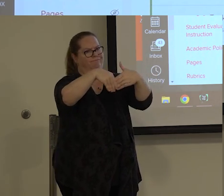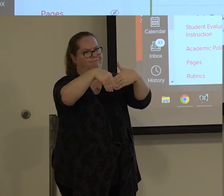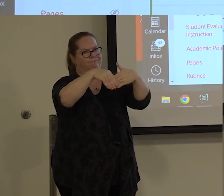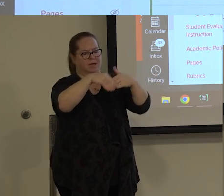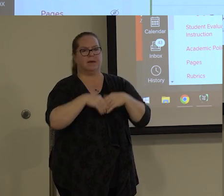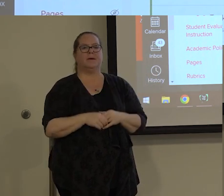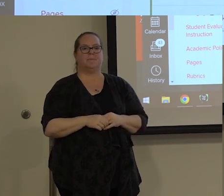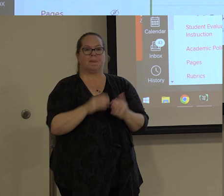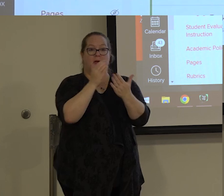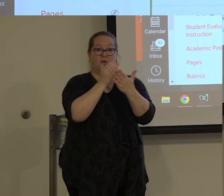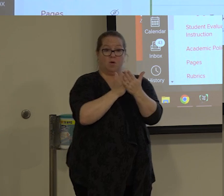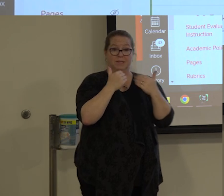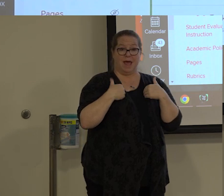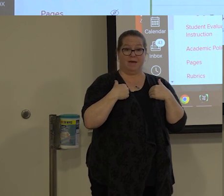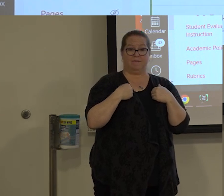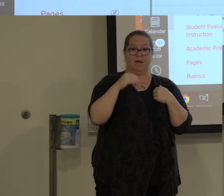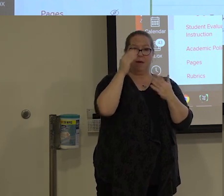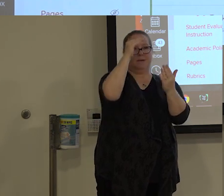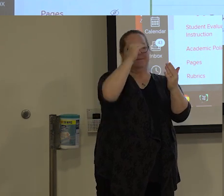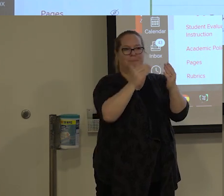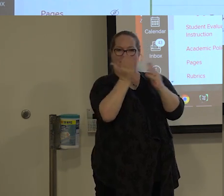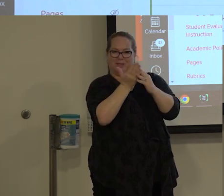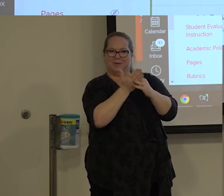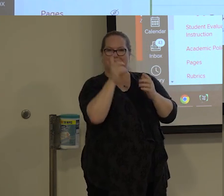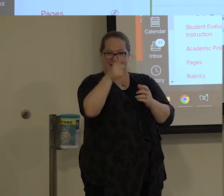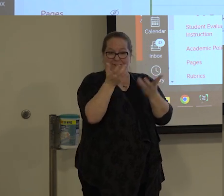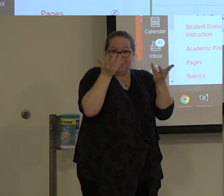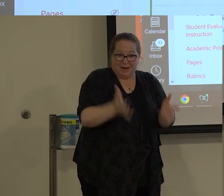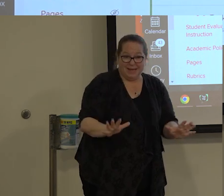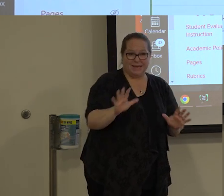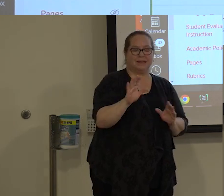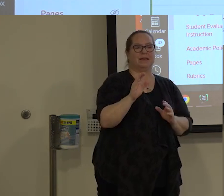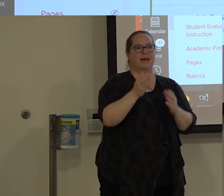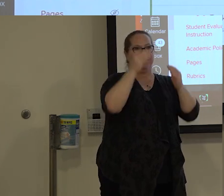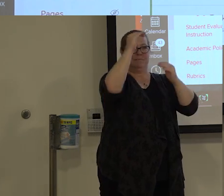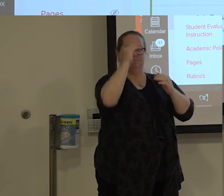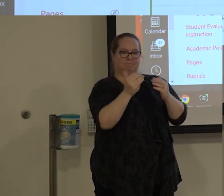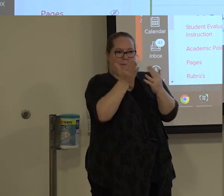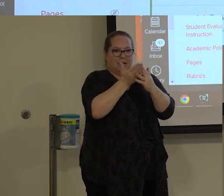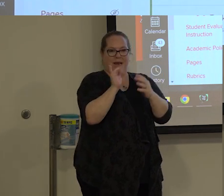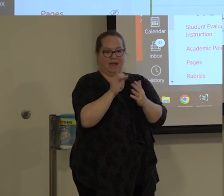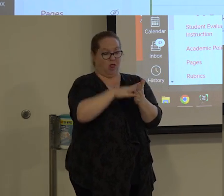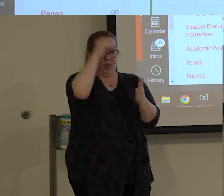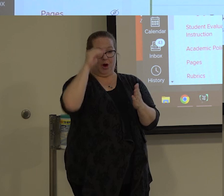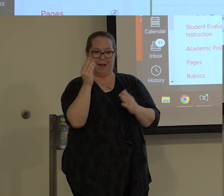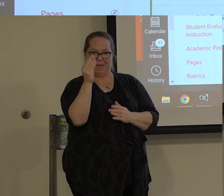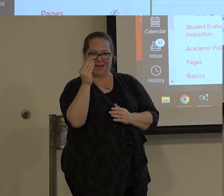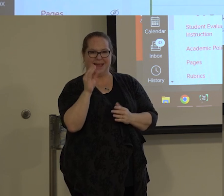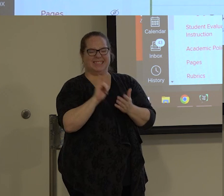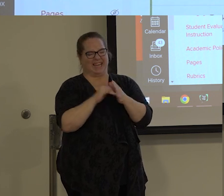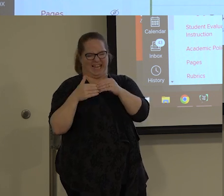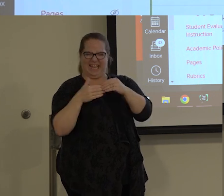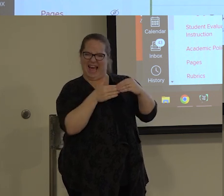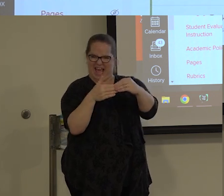The courses contain modules with set components that students complete. These modules contain things like the learning packet, which is basically a